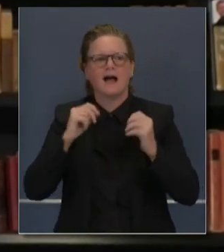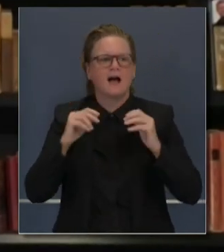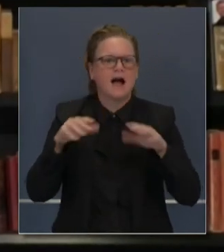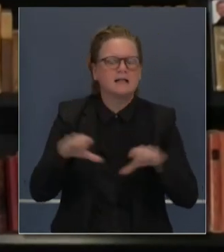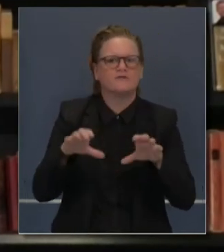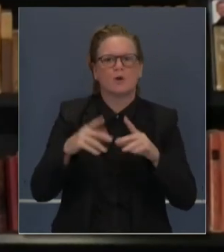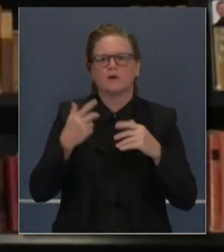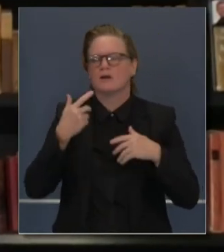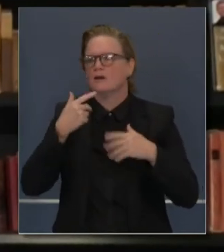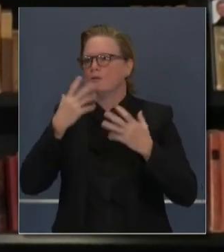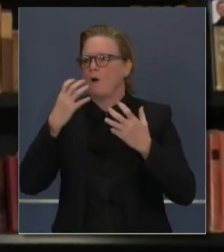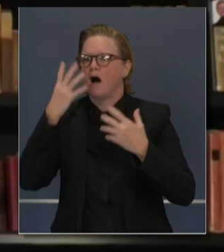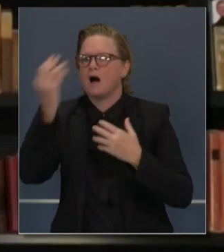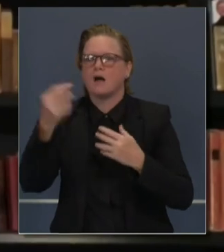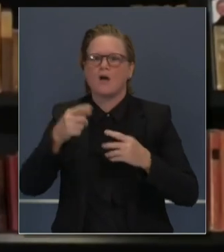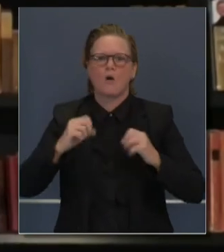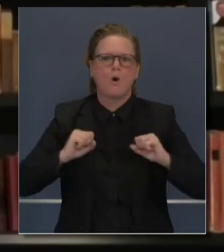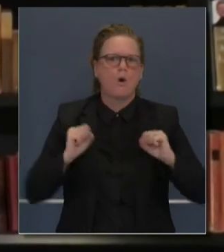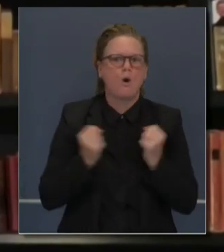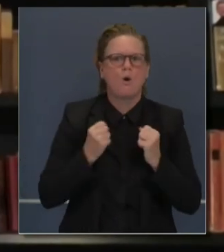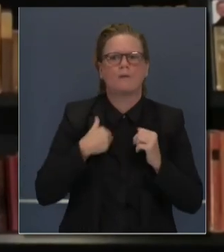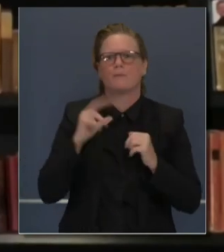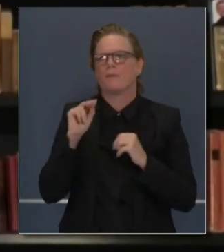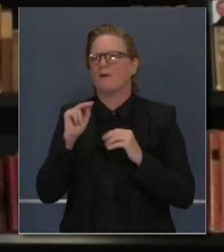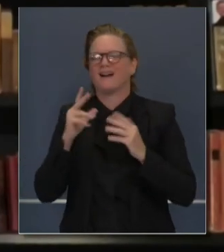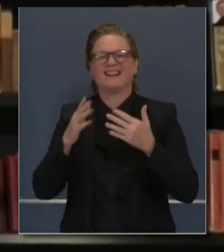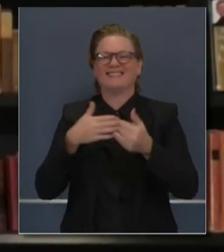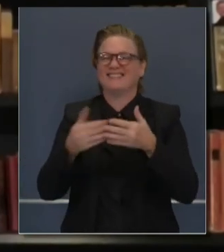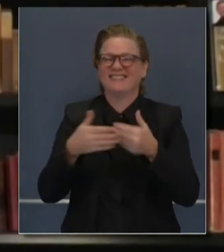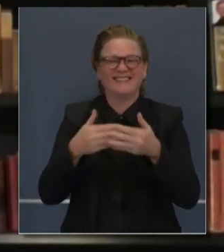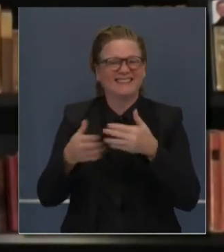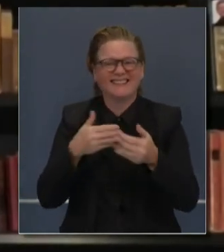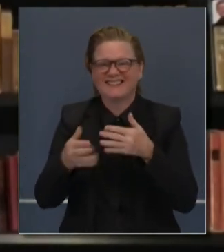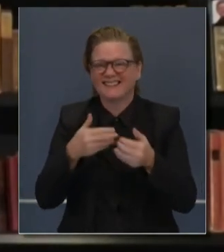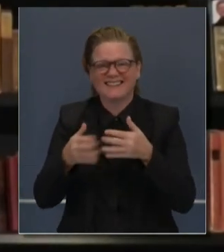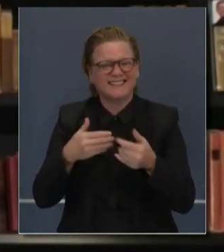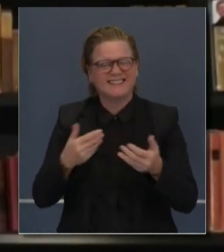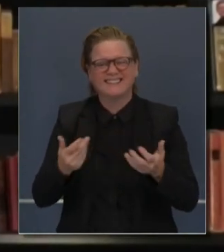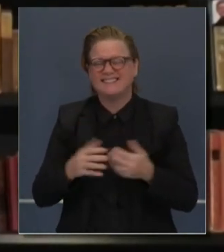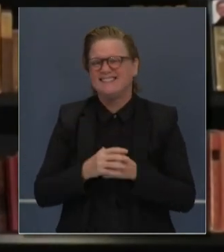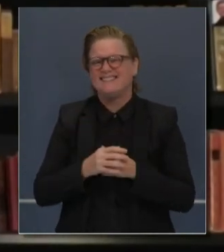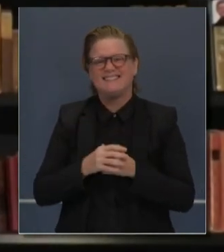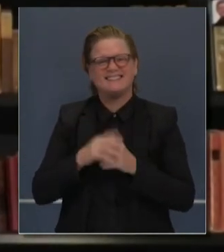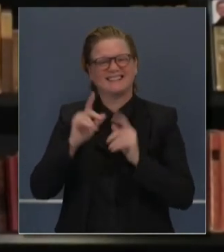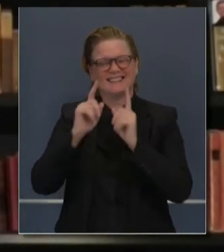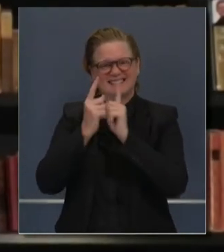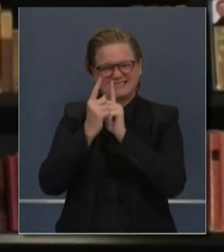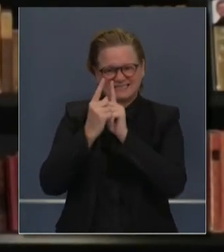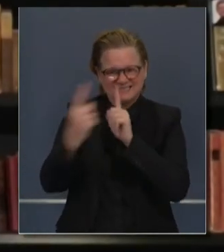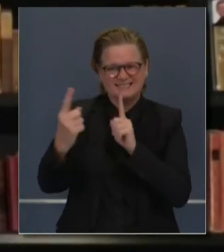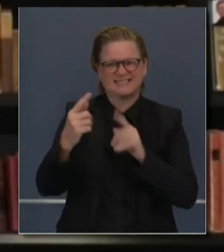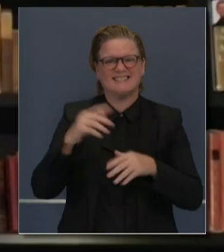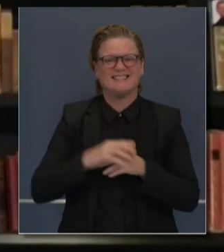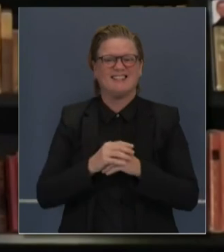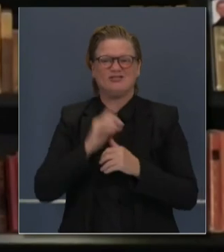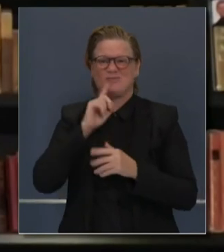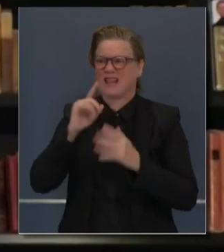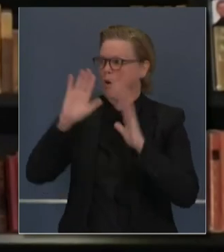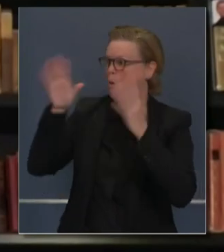back indoors. Nonetheless, let's just end not only the response to your question, but end this presentation,